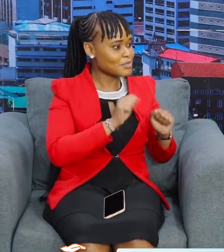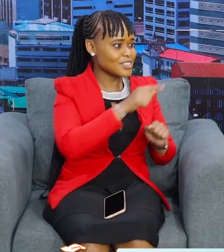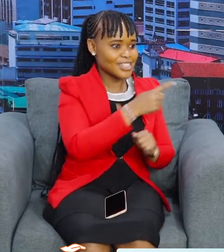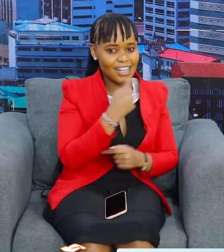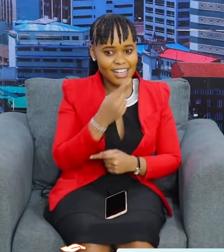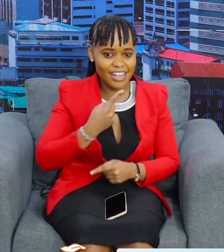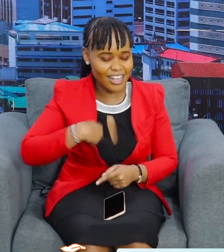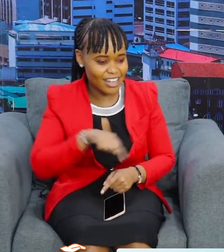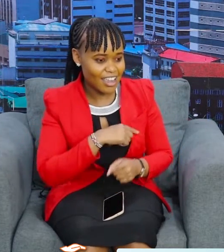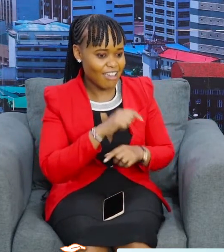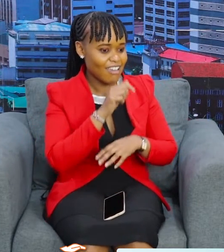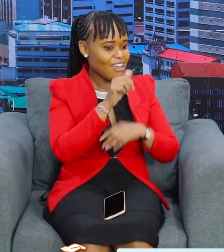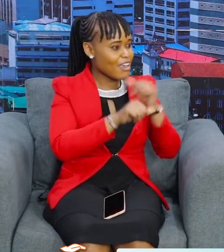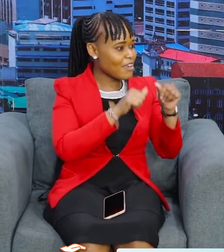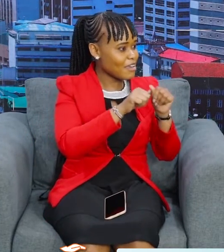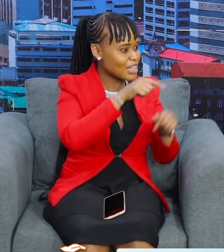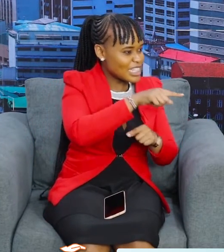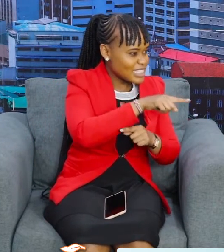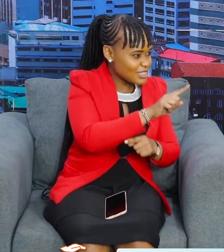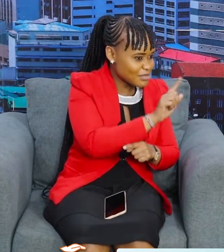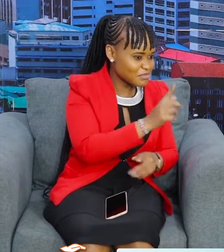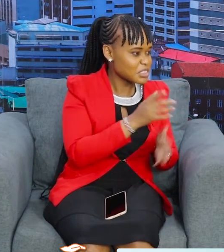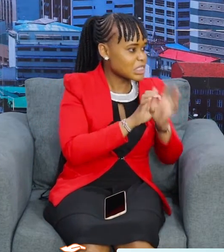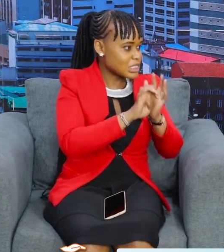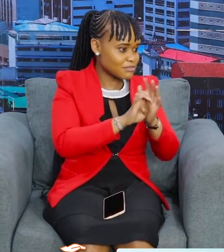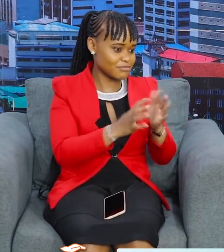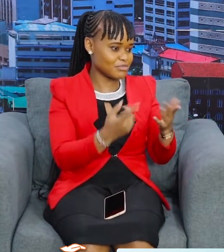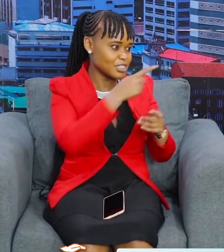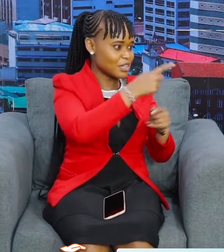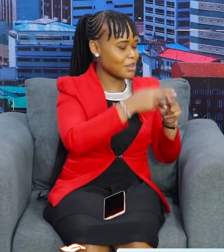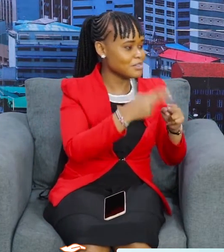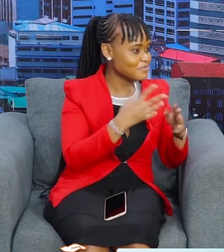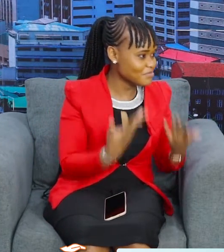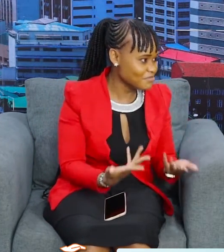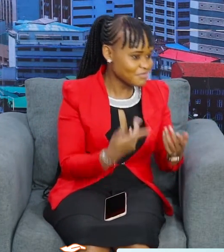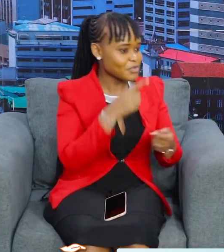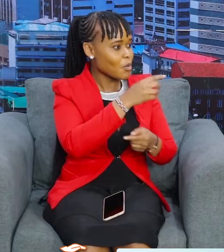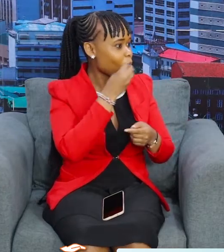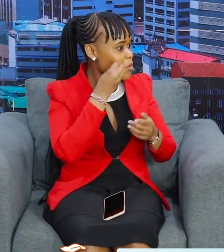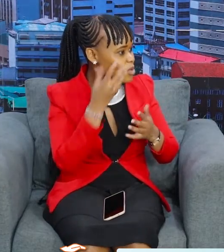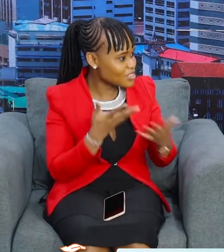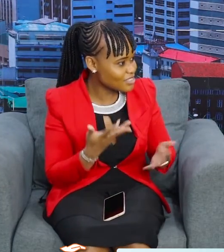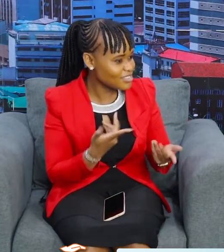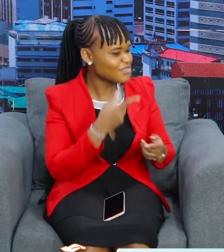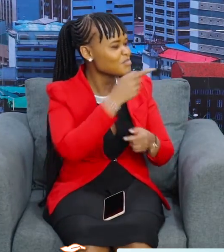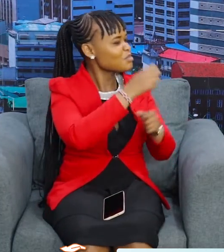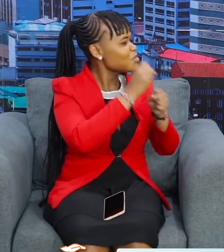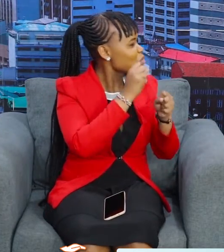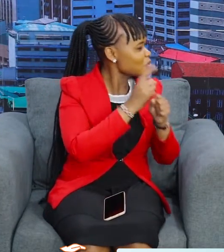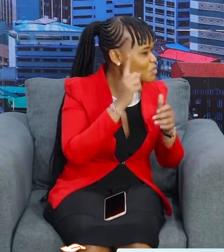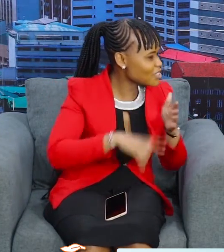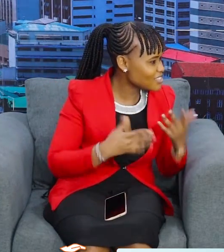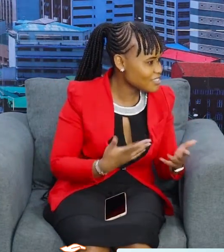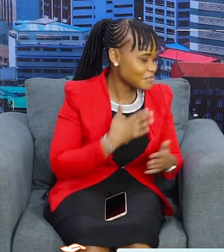my invitation. So just introduce yourself briefly, what you do, your name,